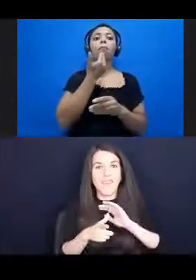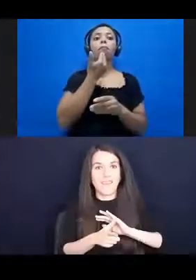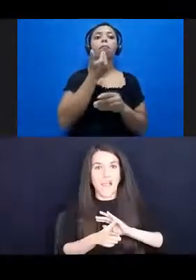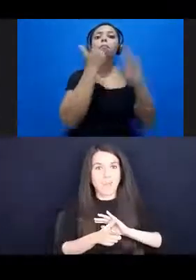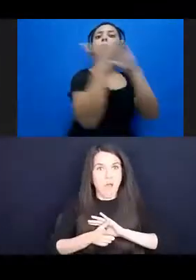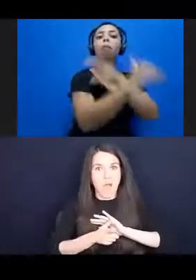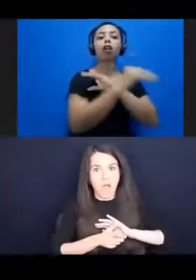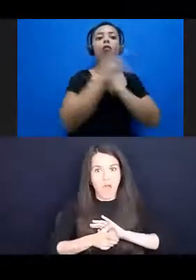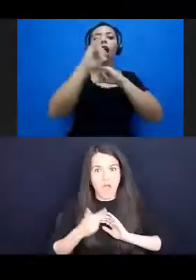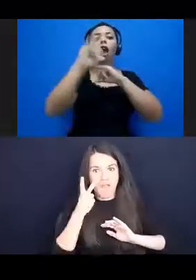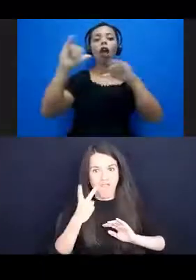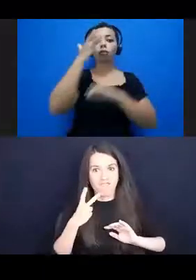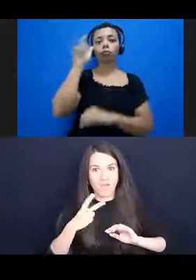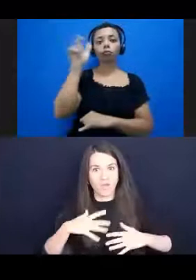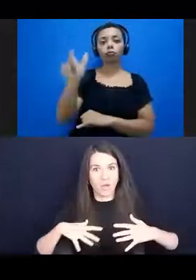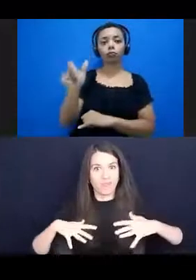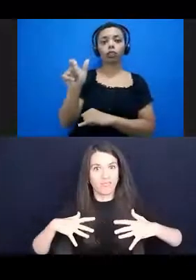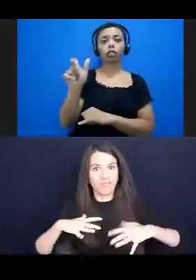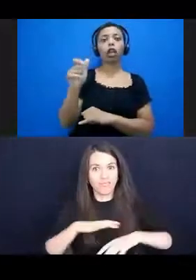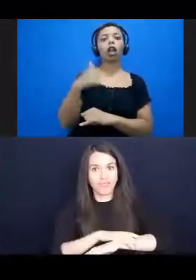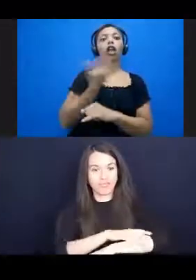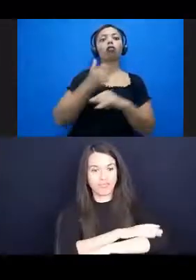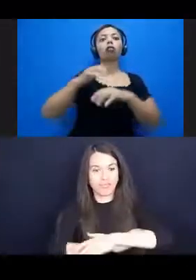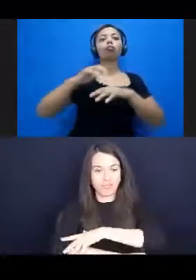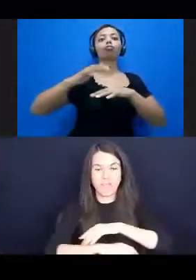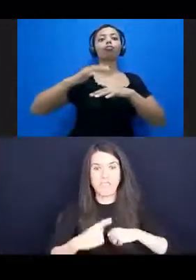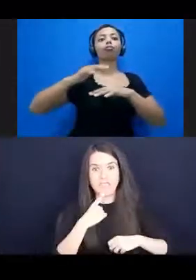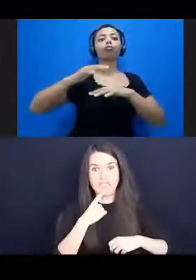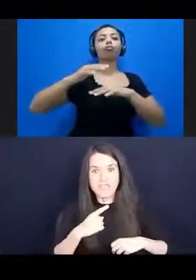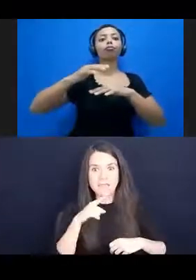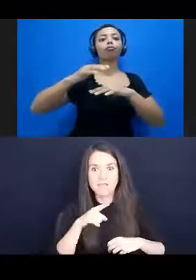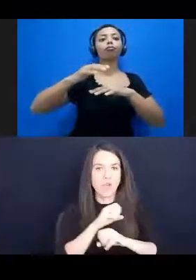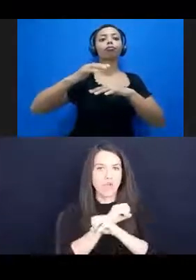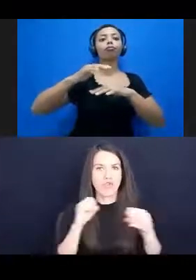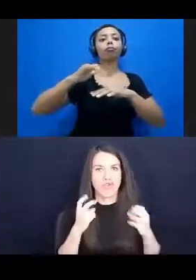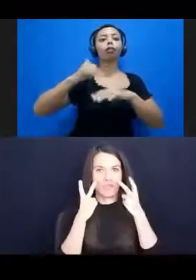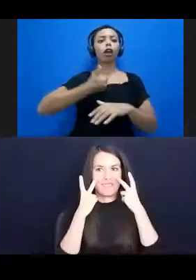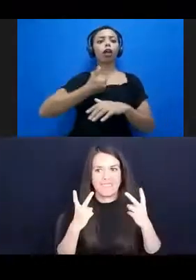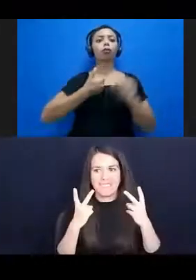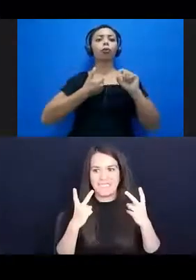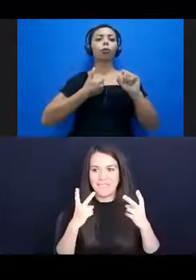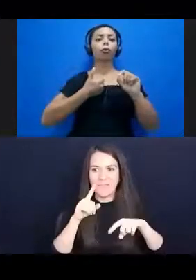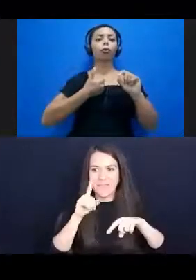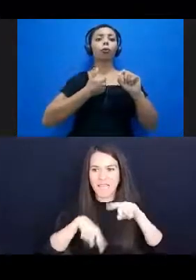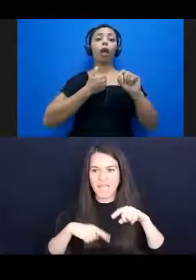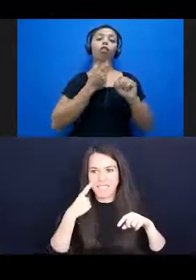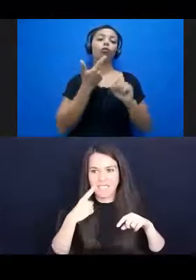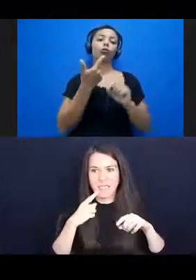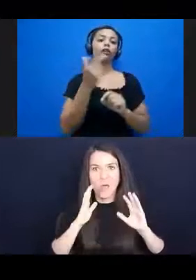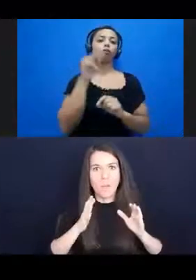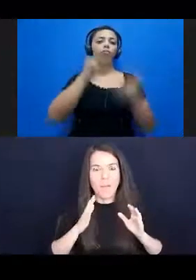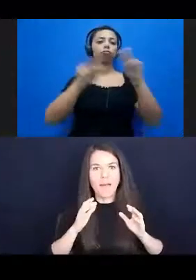using the shoulder vibration motors to say, it's not in view, we need to be in search